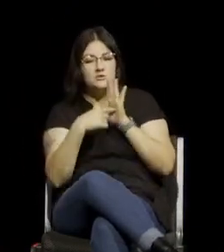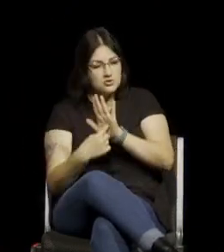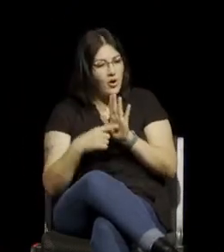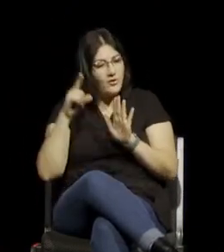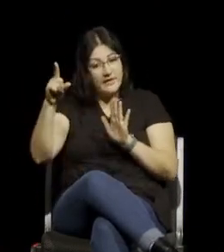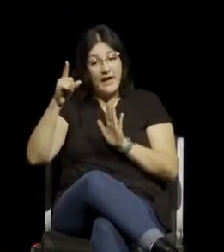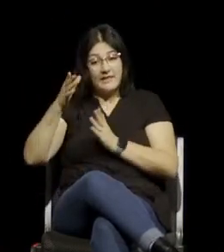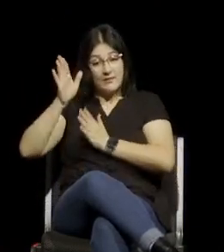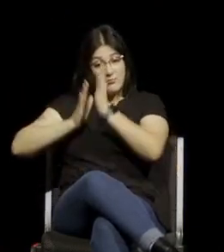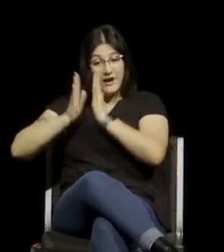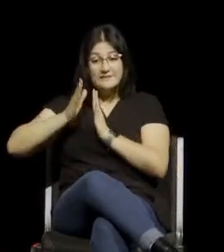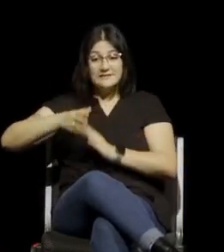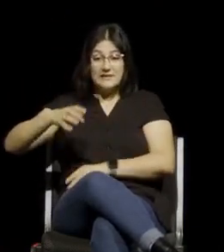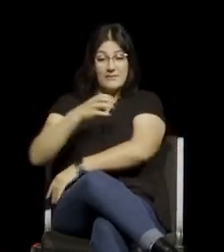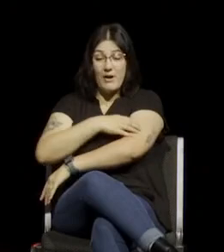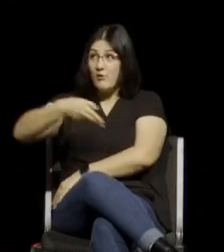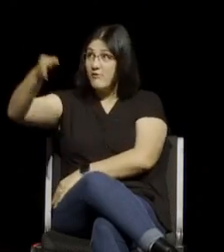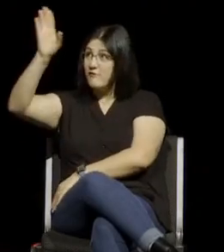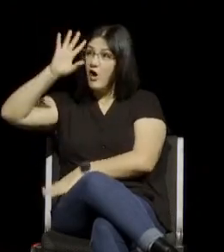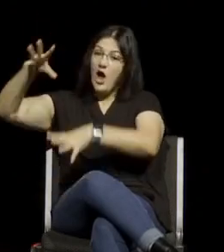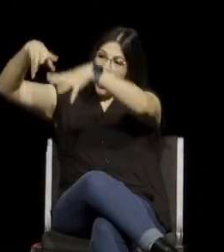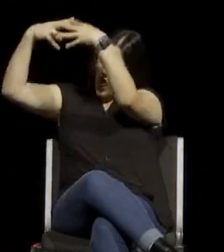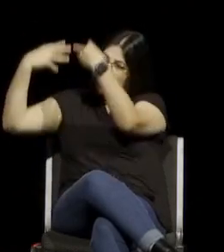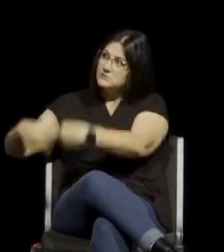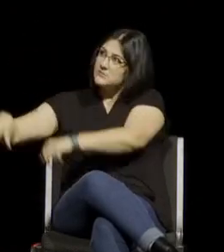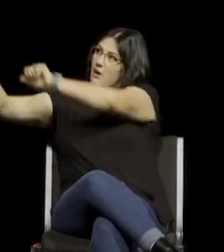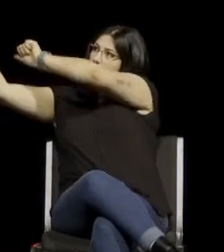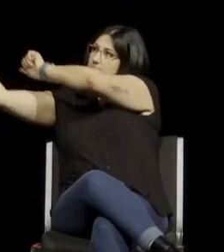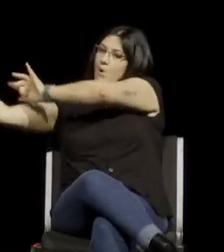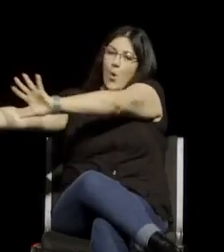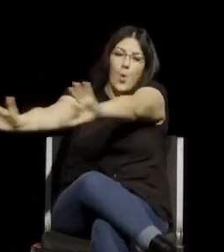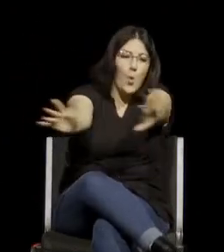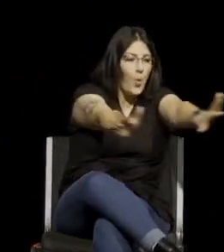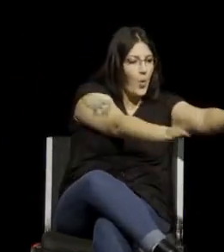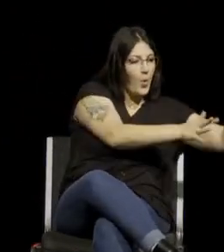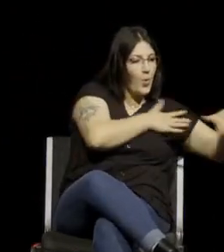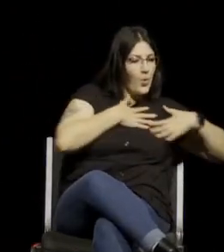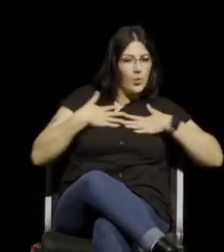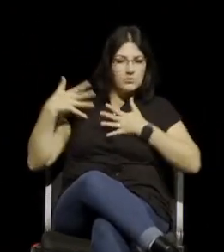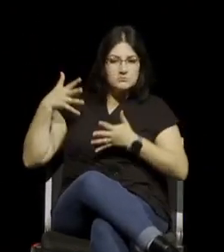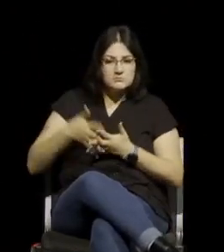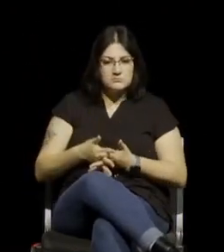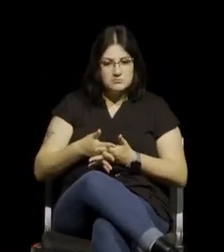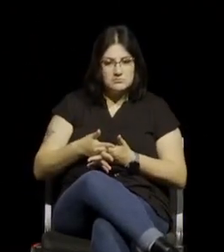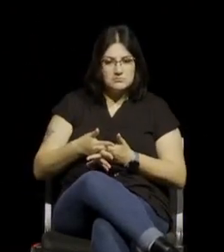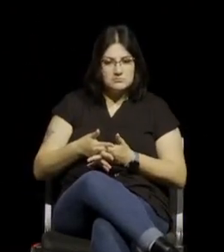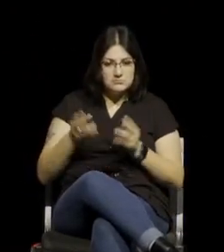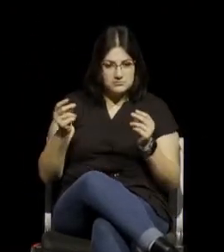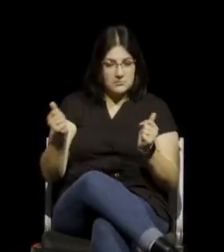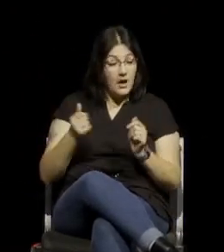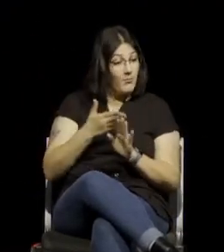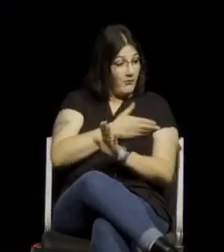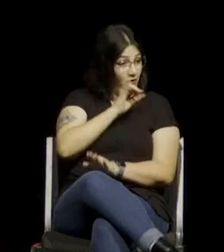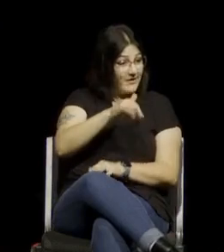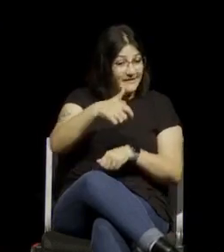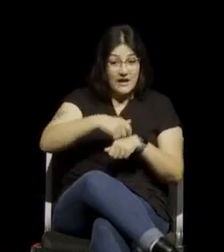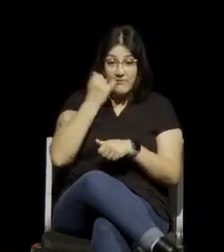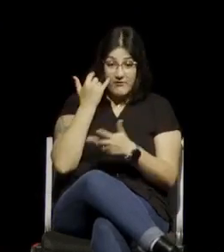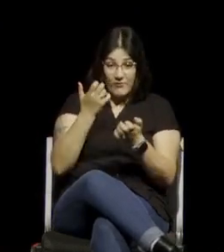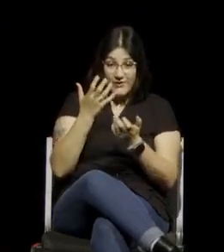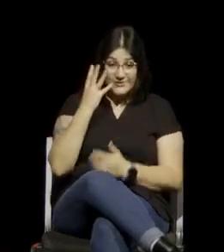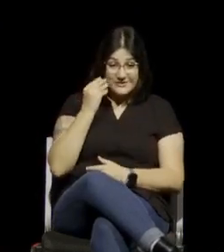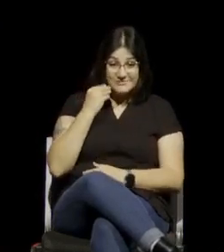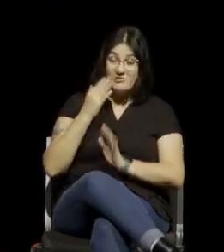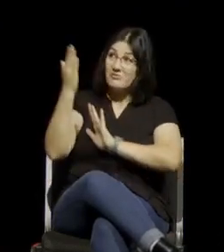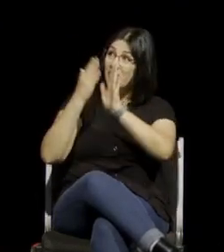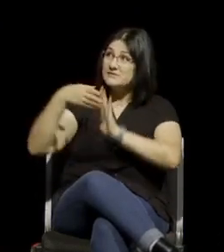the presence and the power of God through the Holy Spirit into the hearts and the minds of believers. Before then, if you wanted to experience the presence